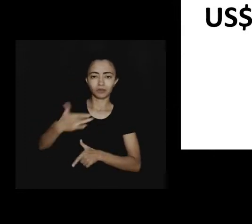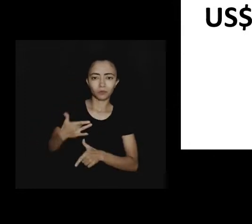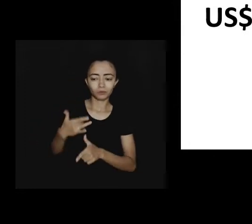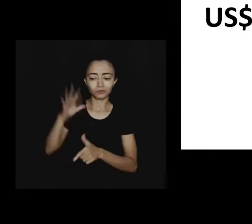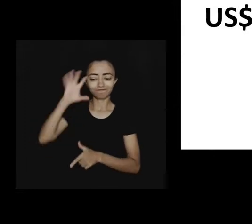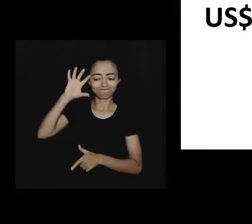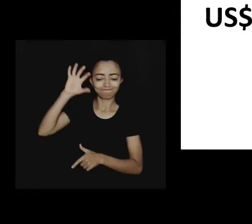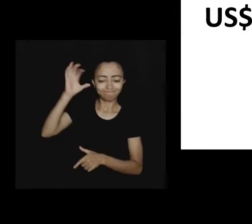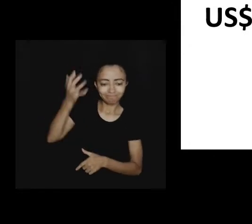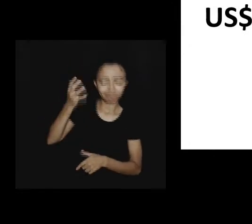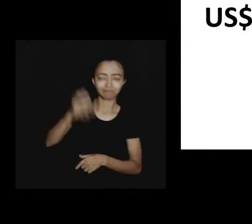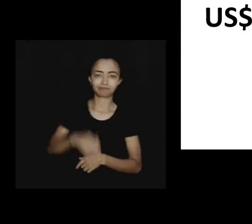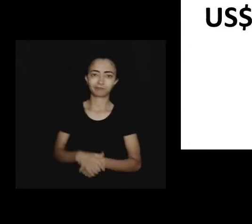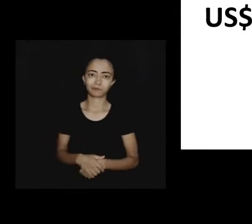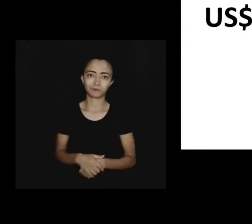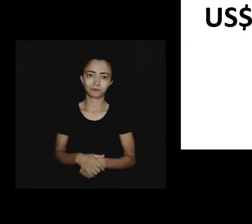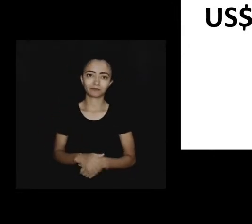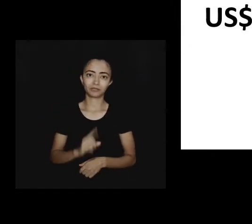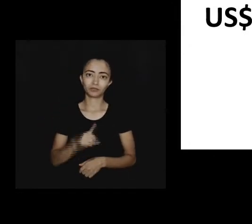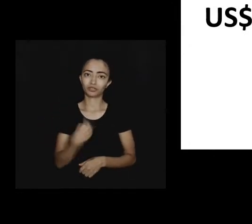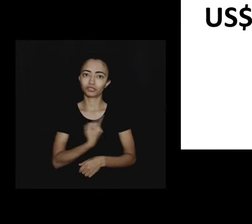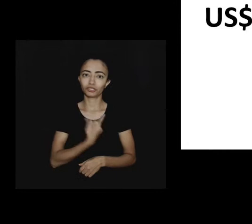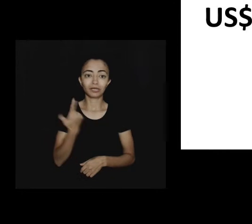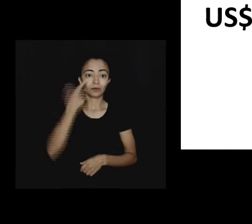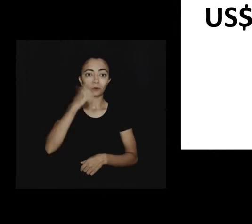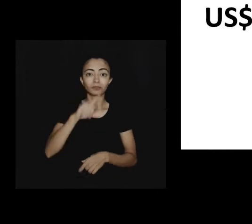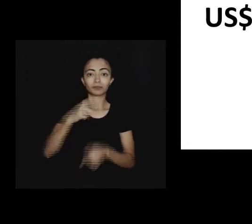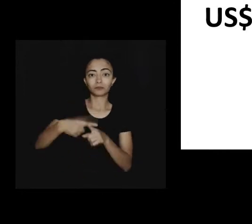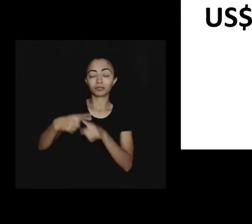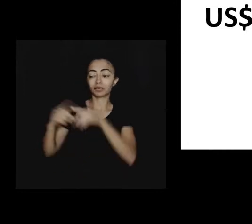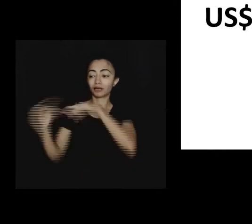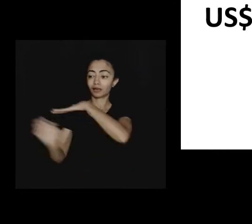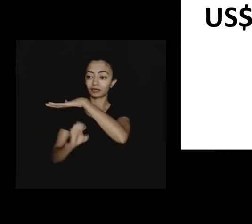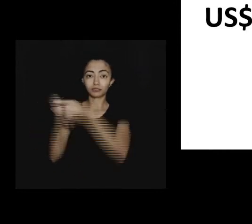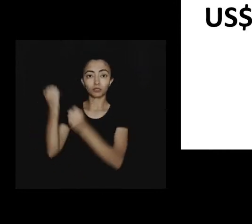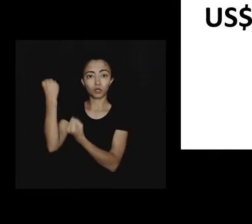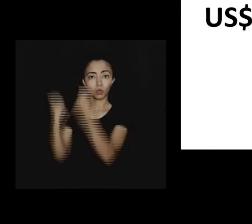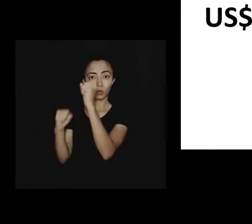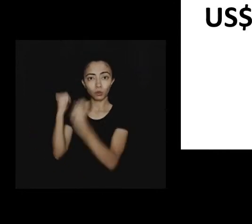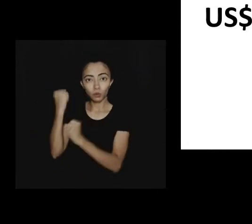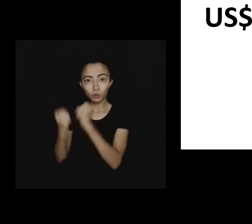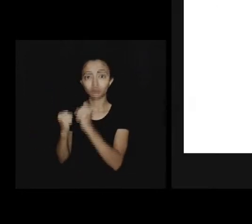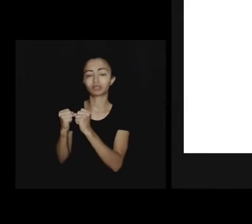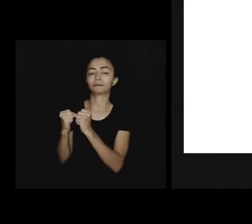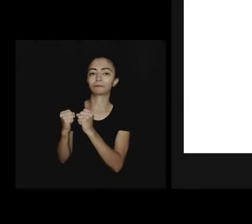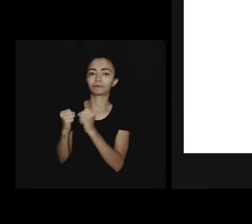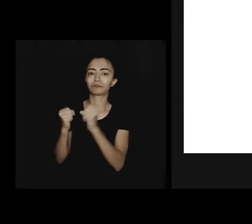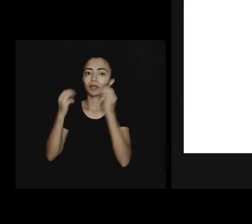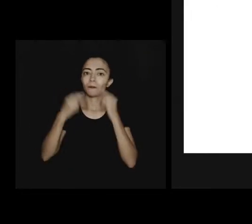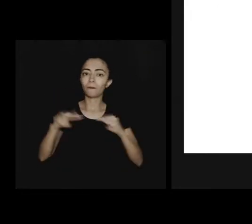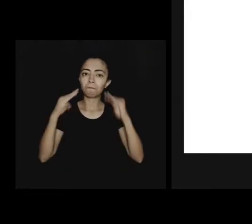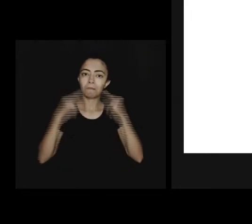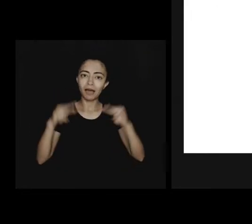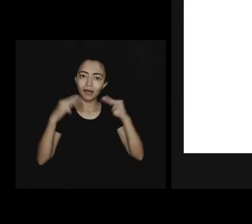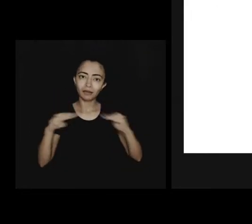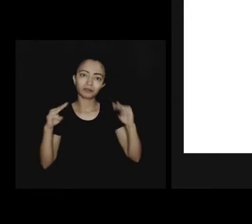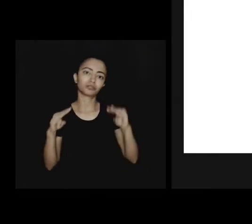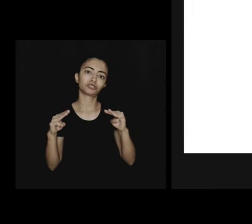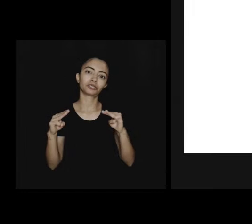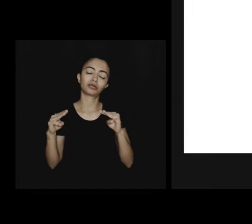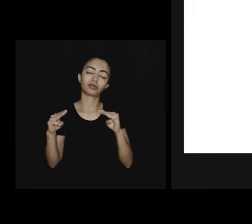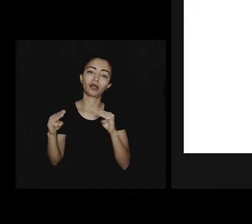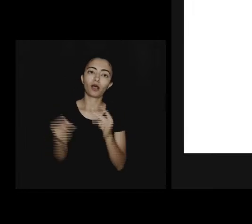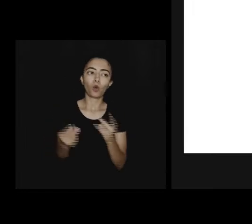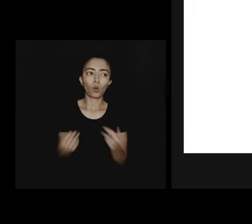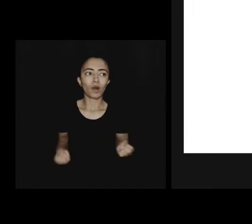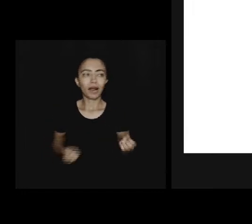be able to compete at that level. And therefore, we have to put restrictions to stop that marketing. So we're going to be talking about